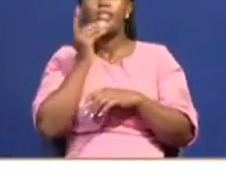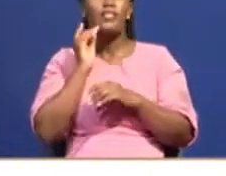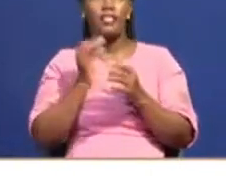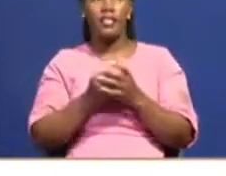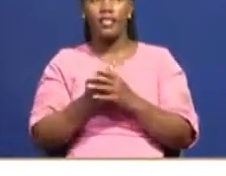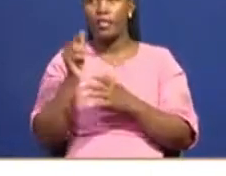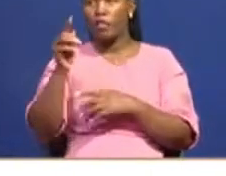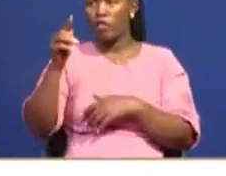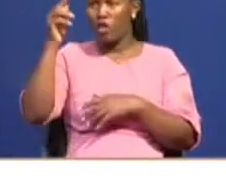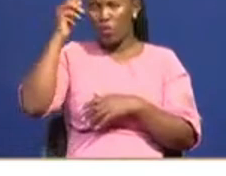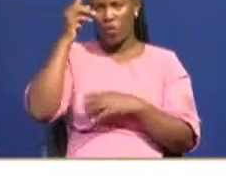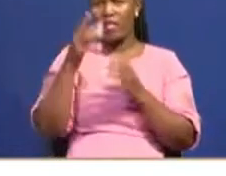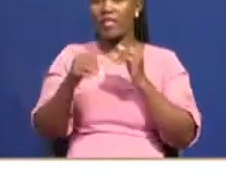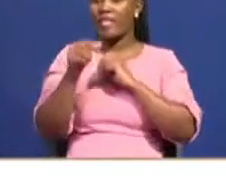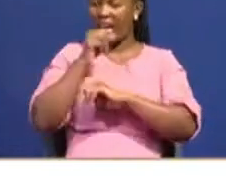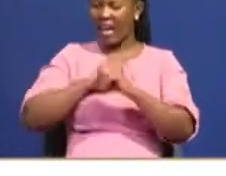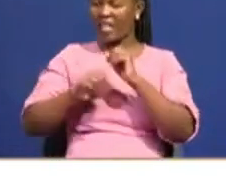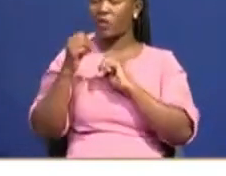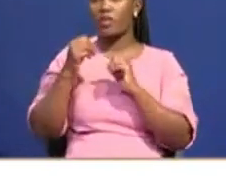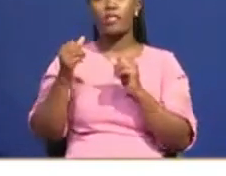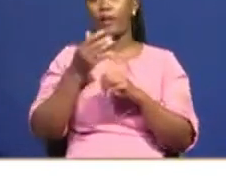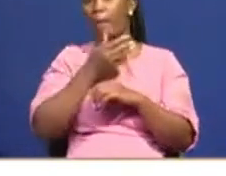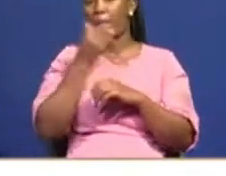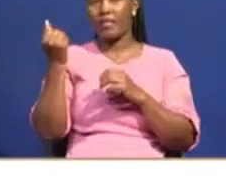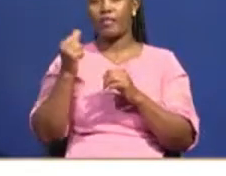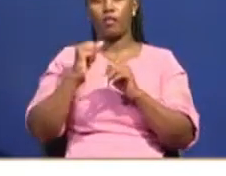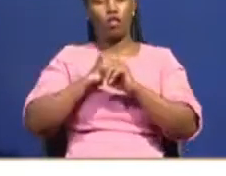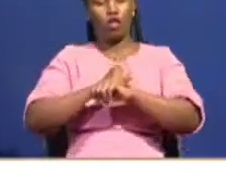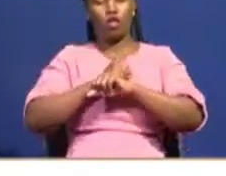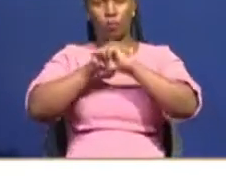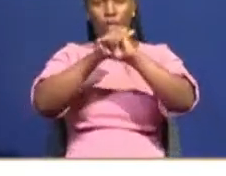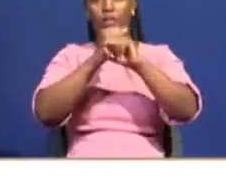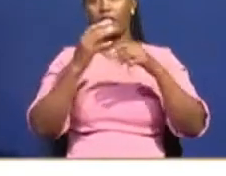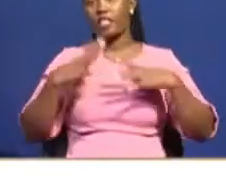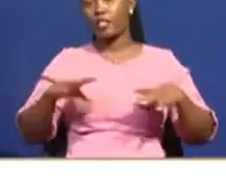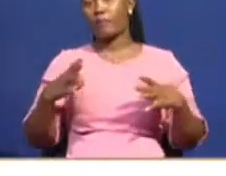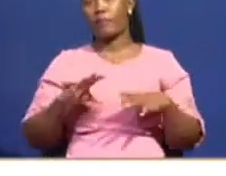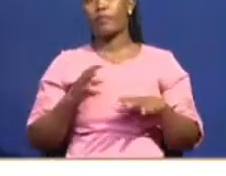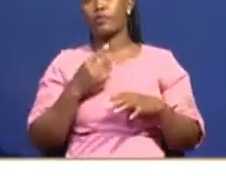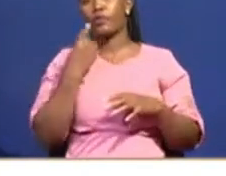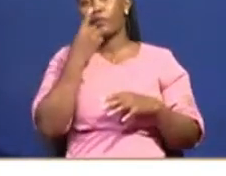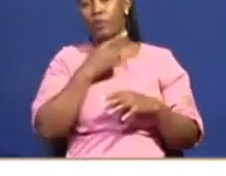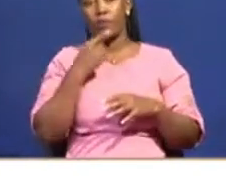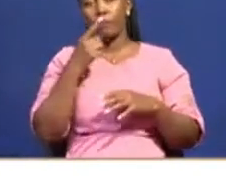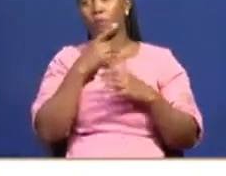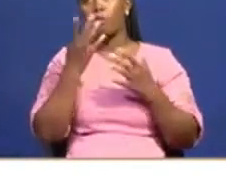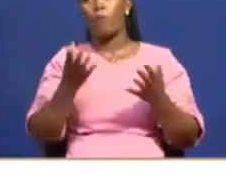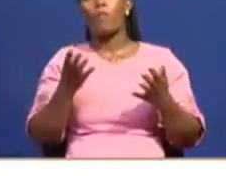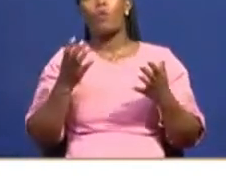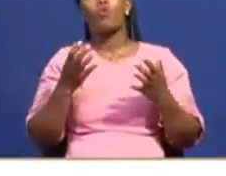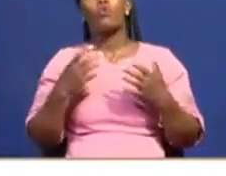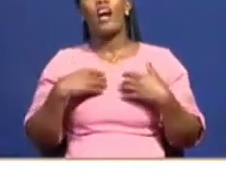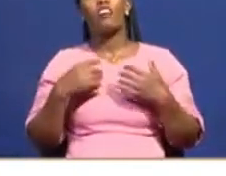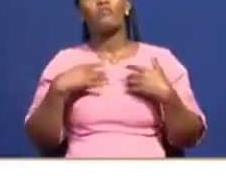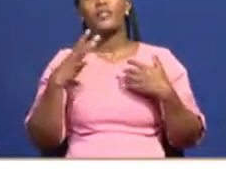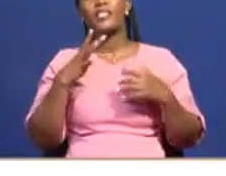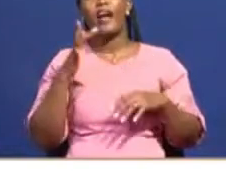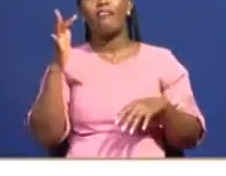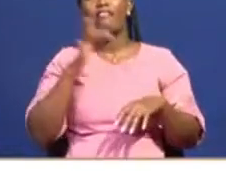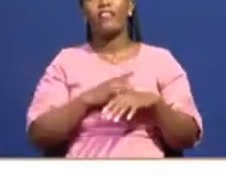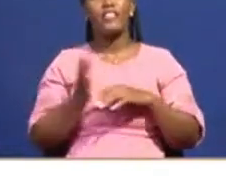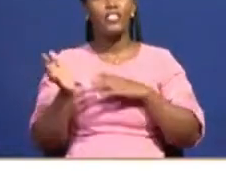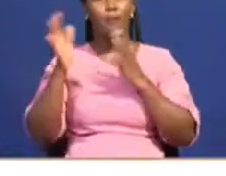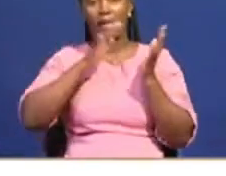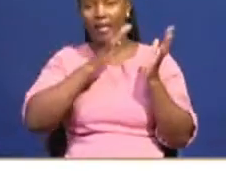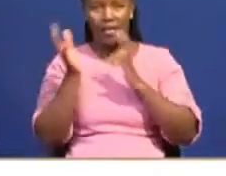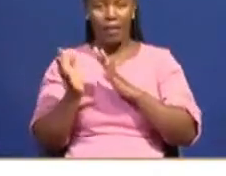we're taking enough steps to protect vulnerable communities that are either disproportionately affected by climate